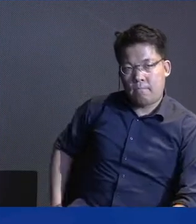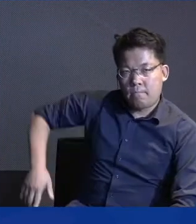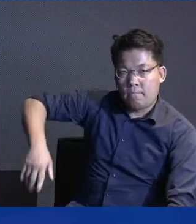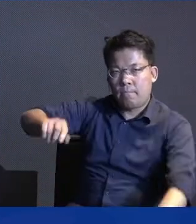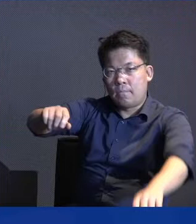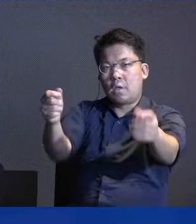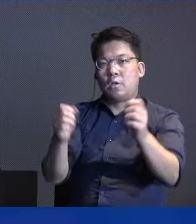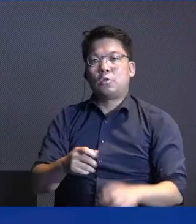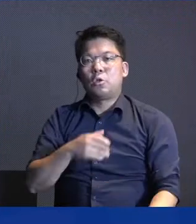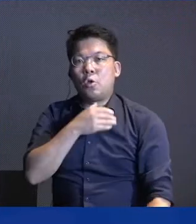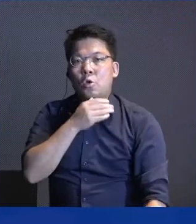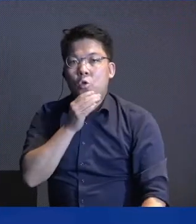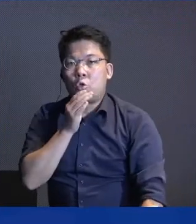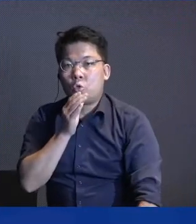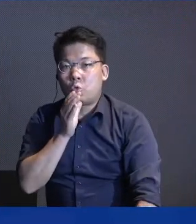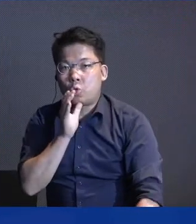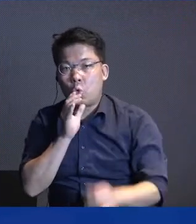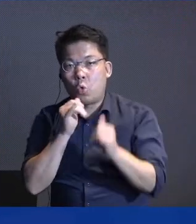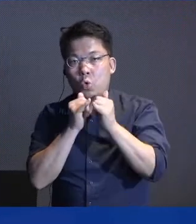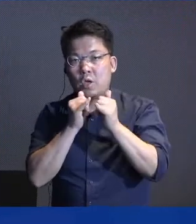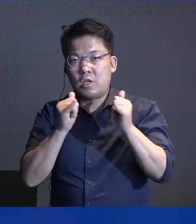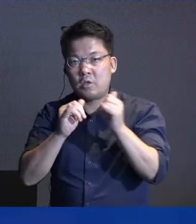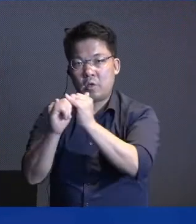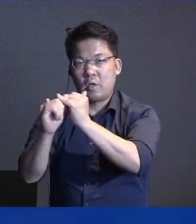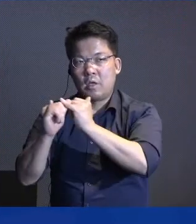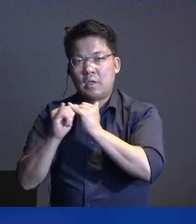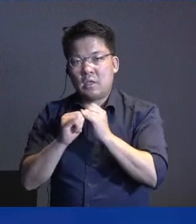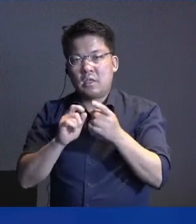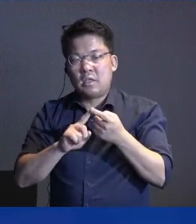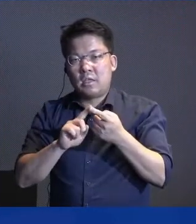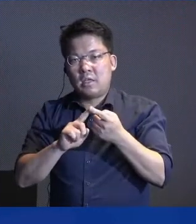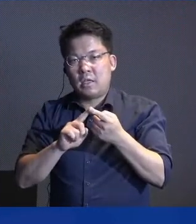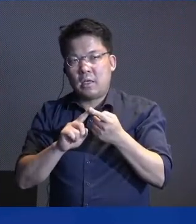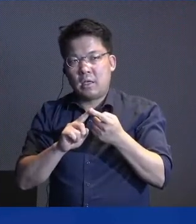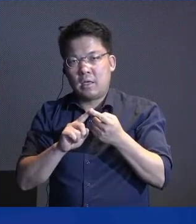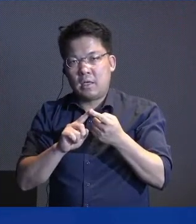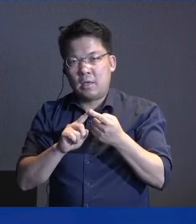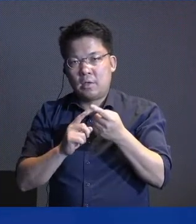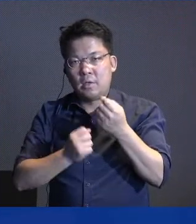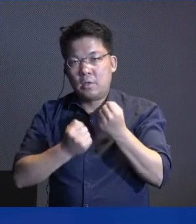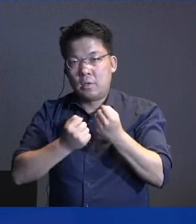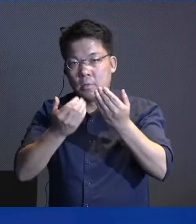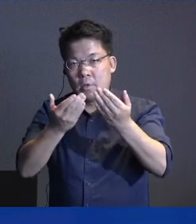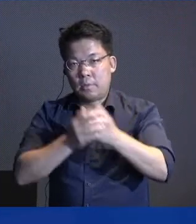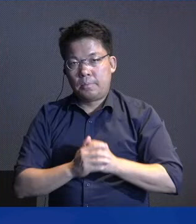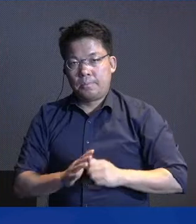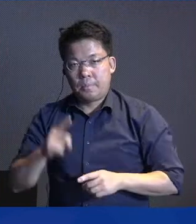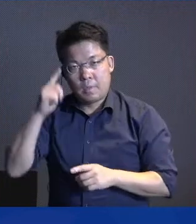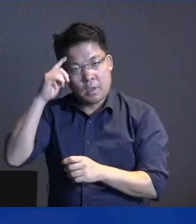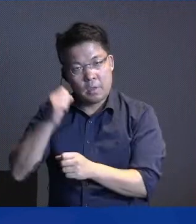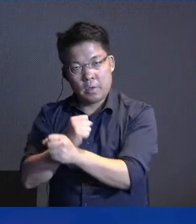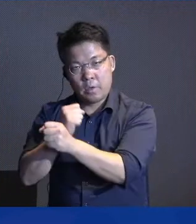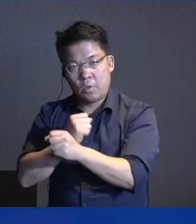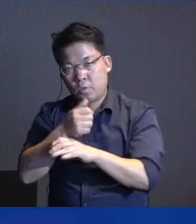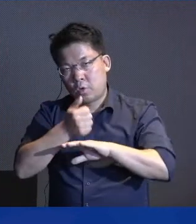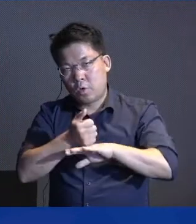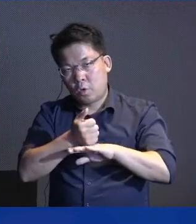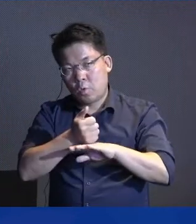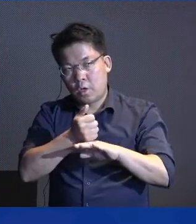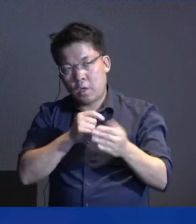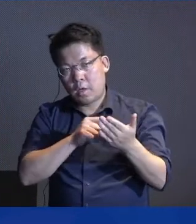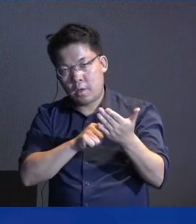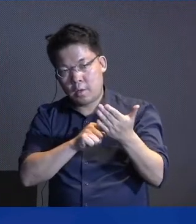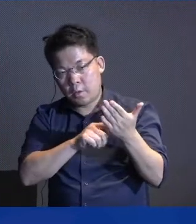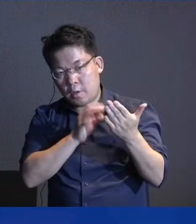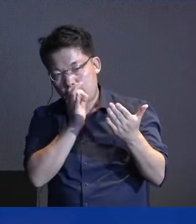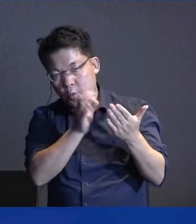start giving you a quick background for the study. As you see here, suicide rate of the older adult ages 65